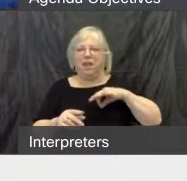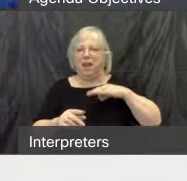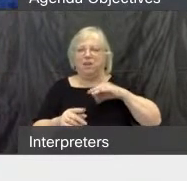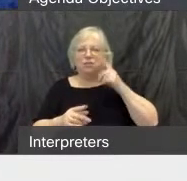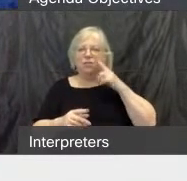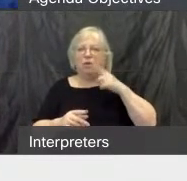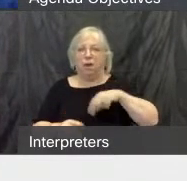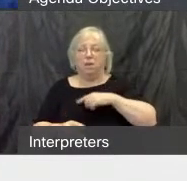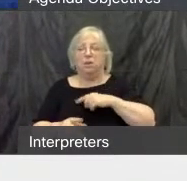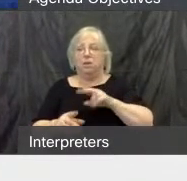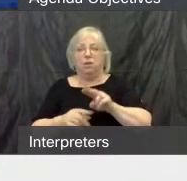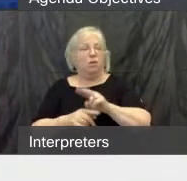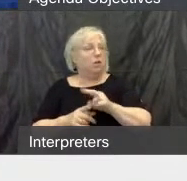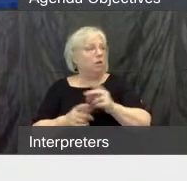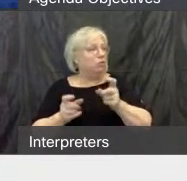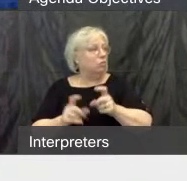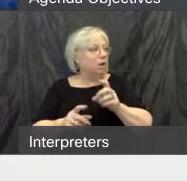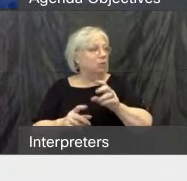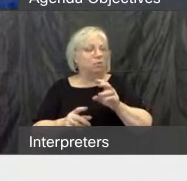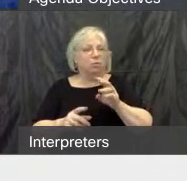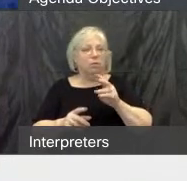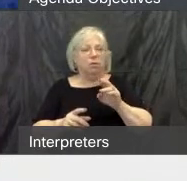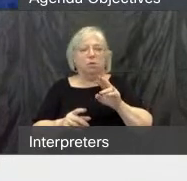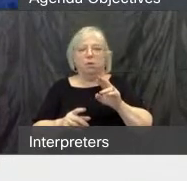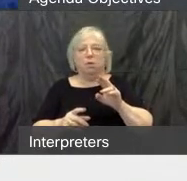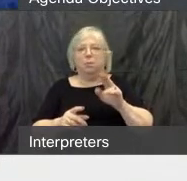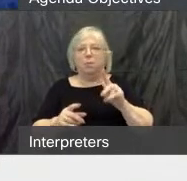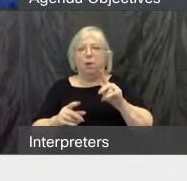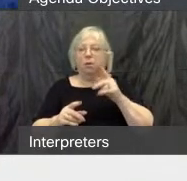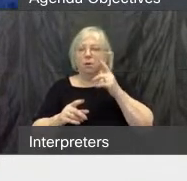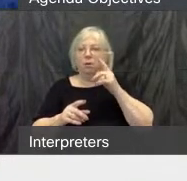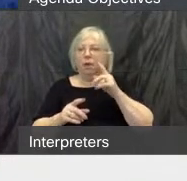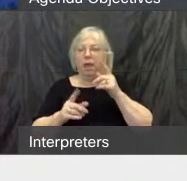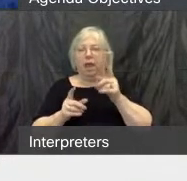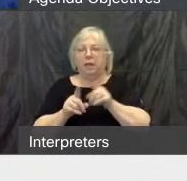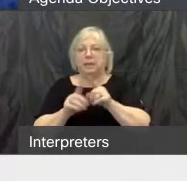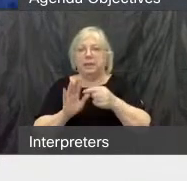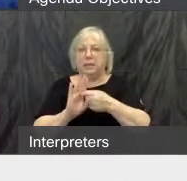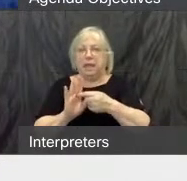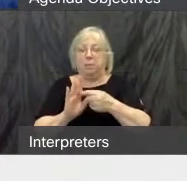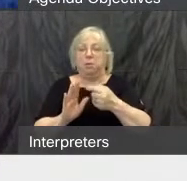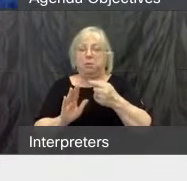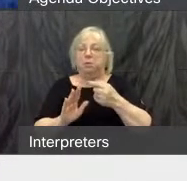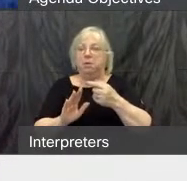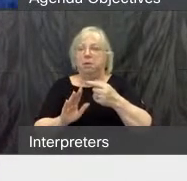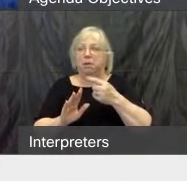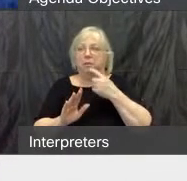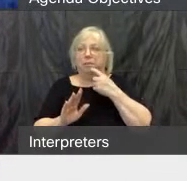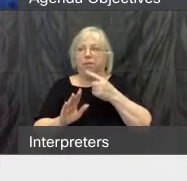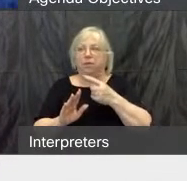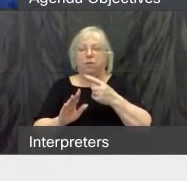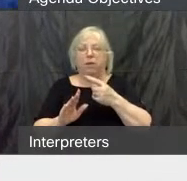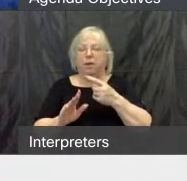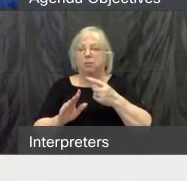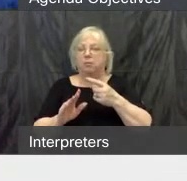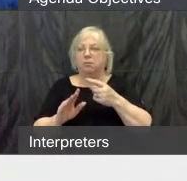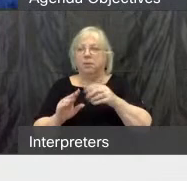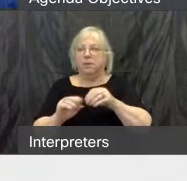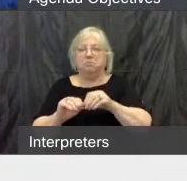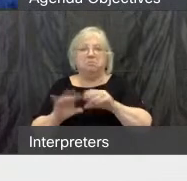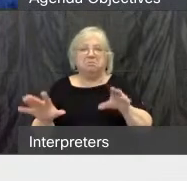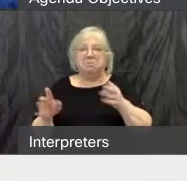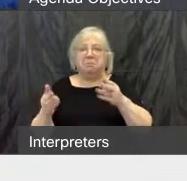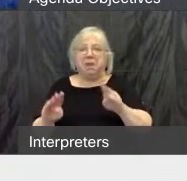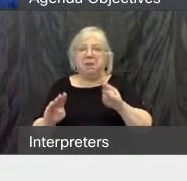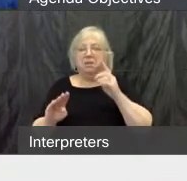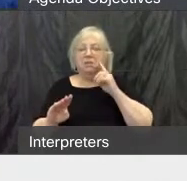Using Director Warwick as an example, because she used to work for the phone company, you can have everybody bid for a phone service and